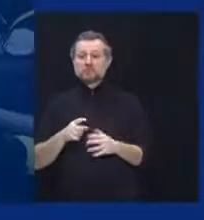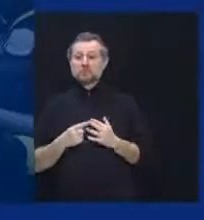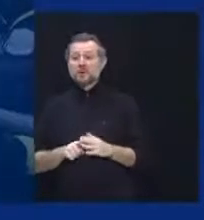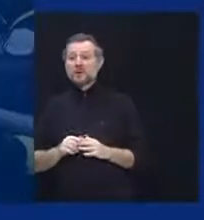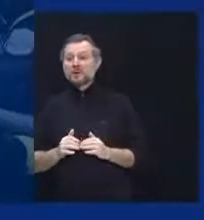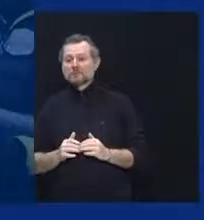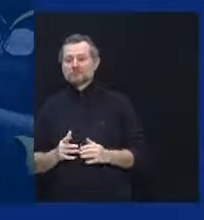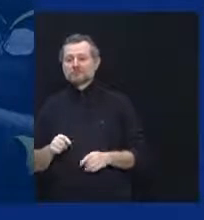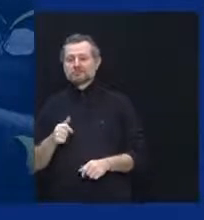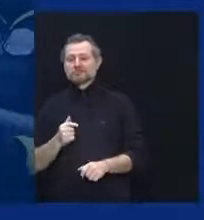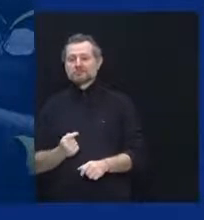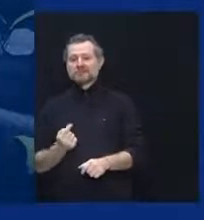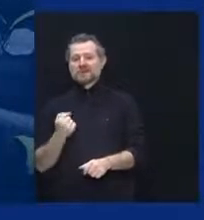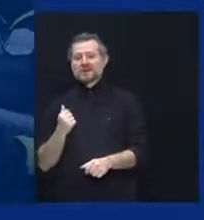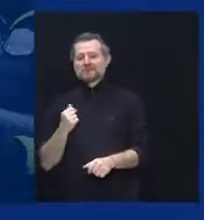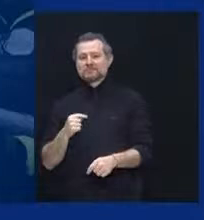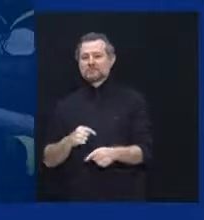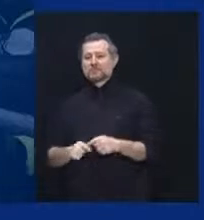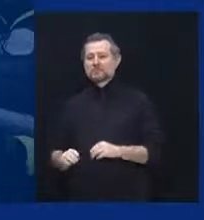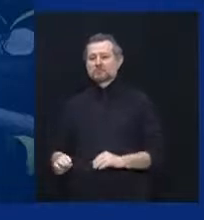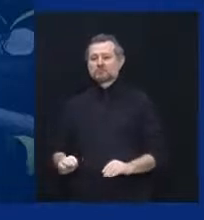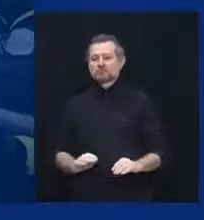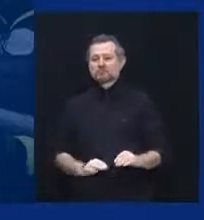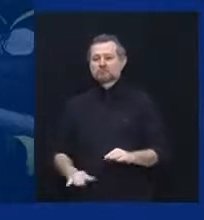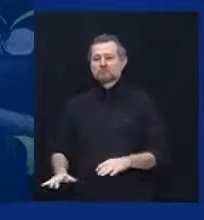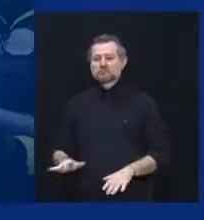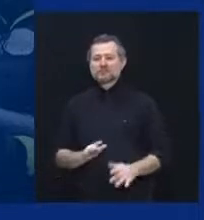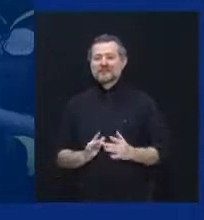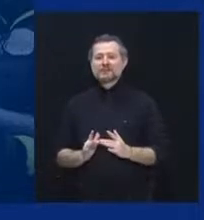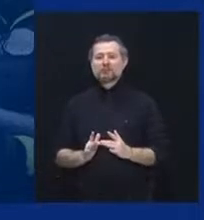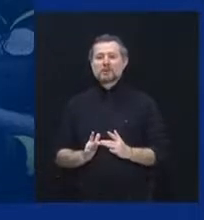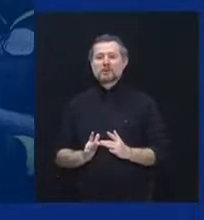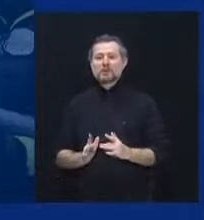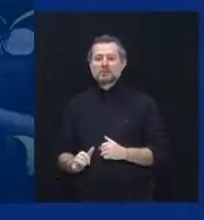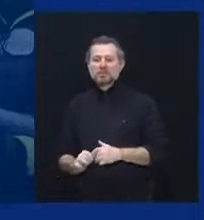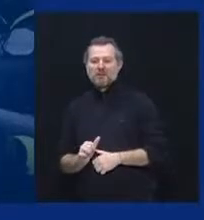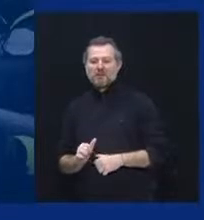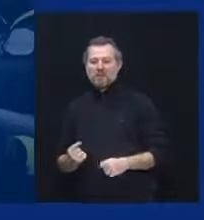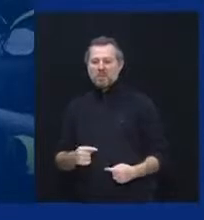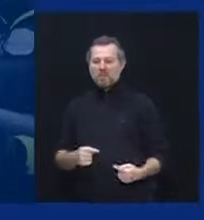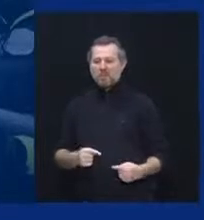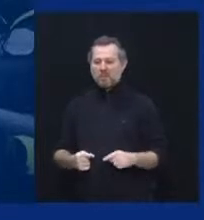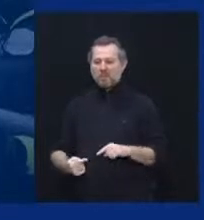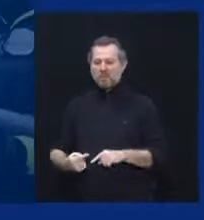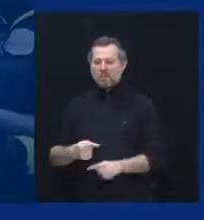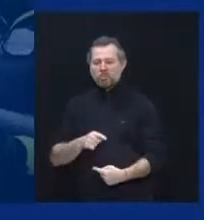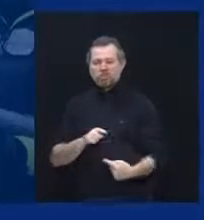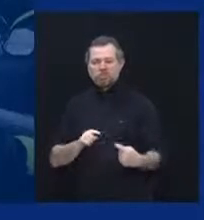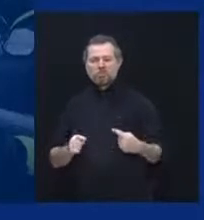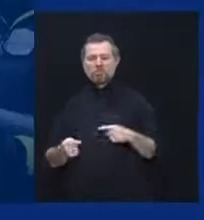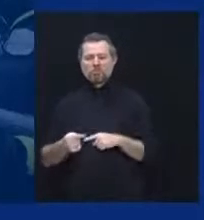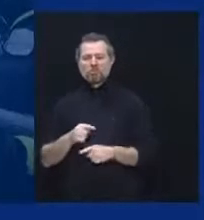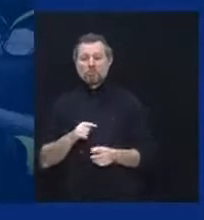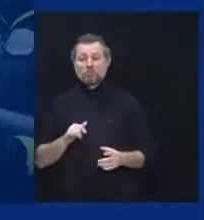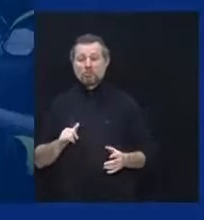ugliness and threats on the internet, anonymous threats.